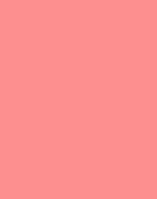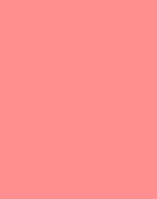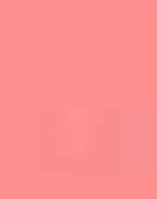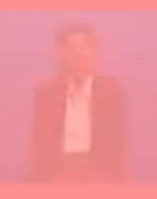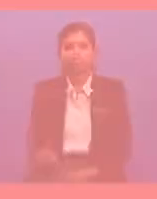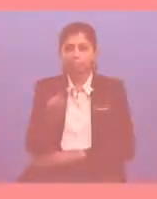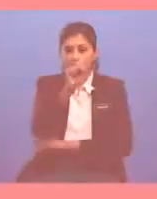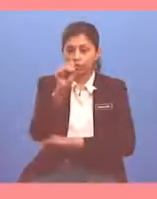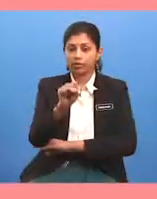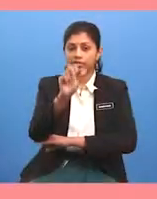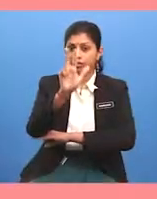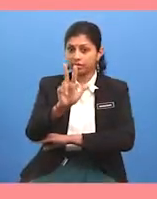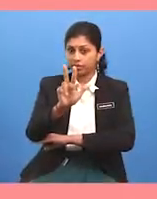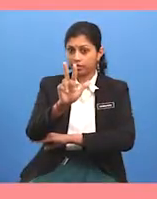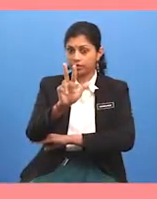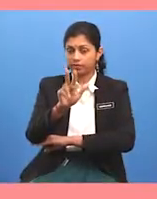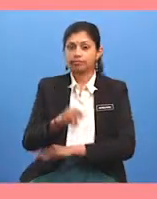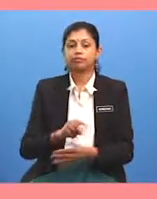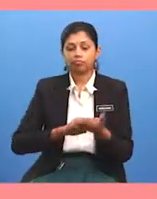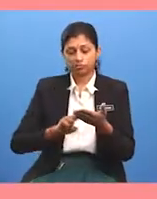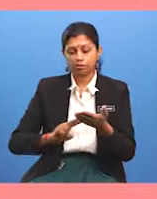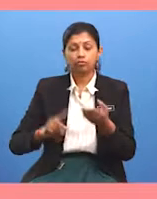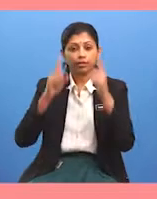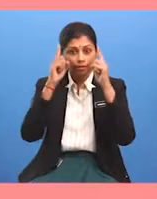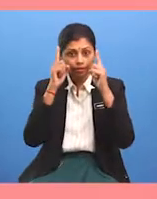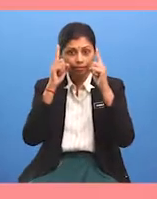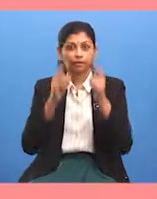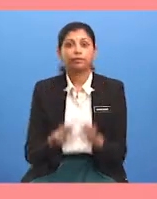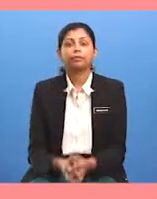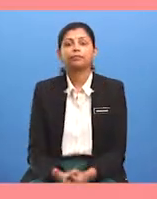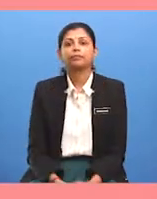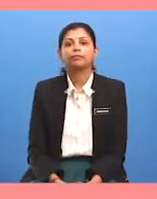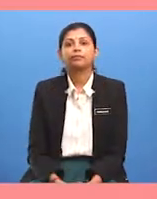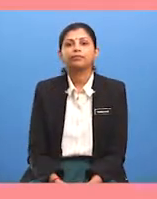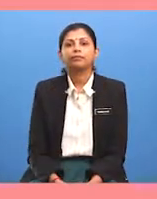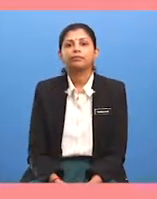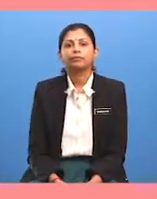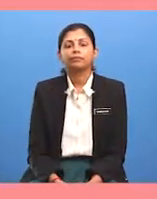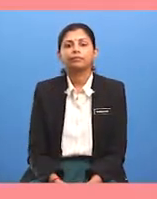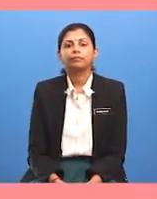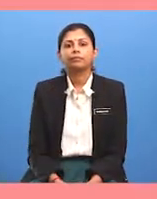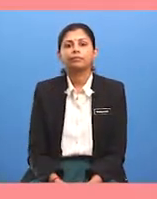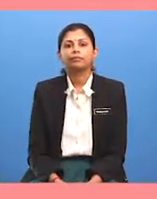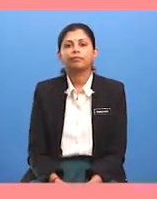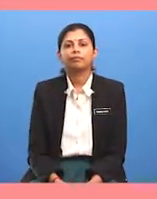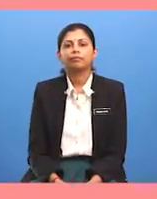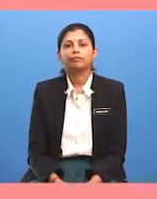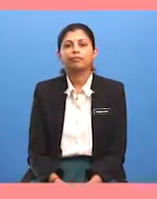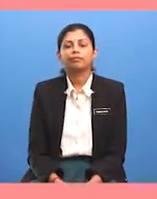Question 3. Why does the writer include information about